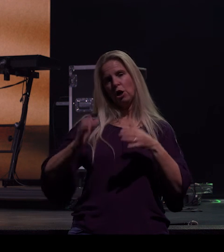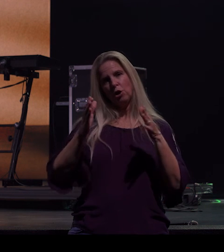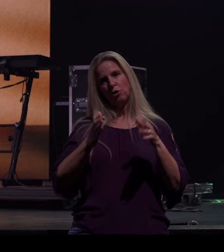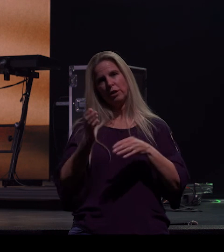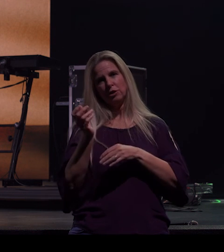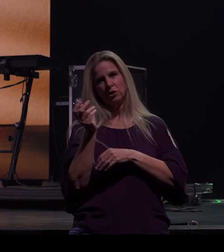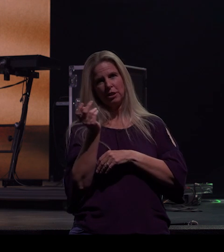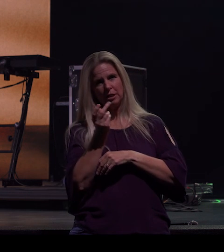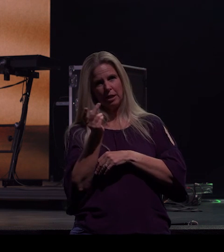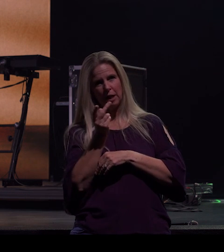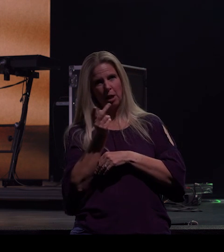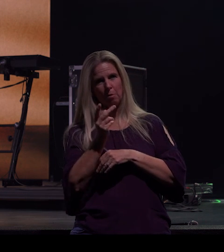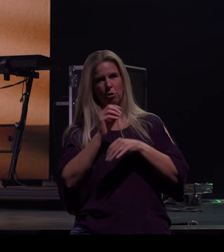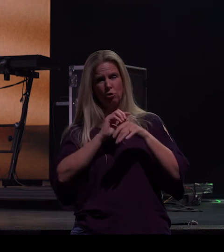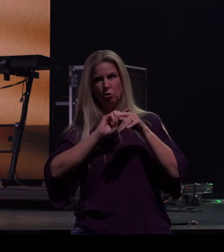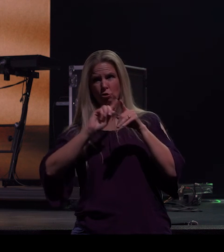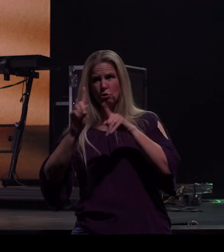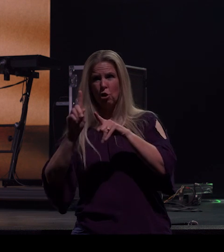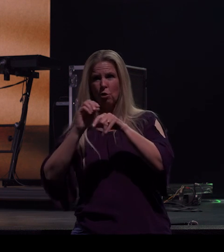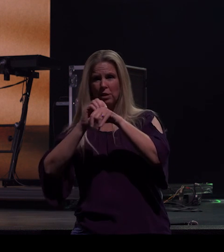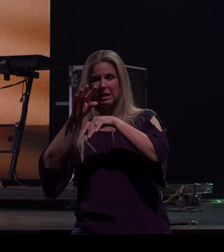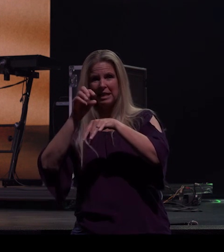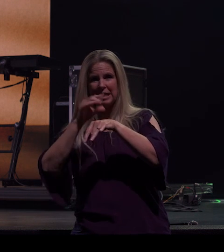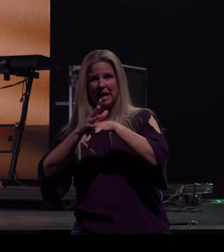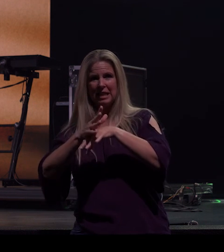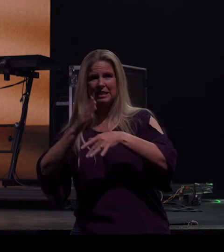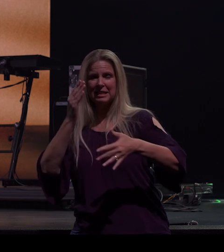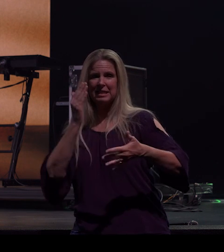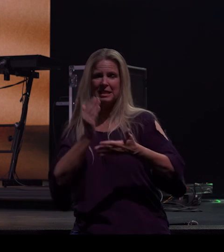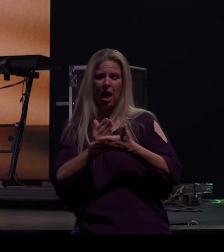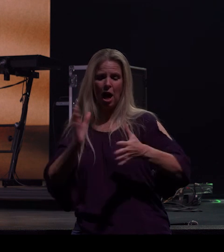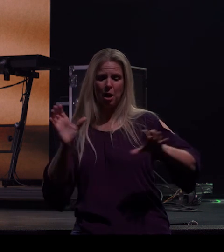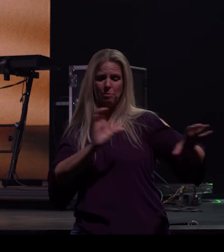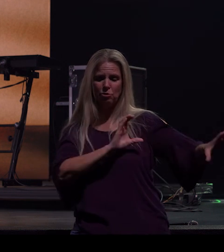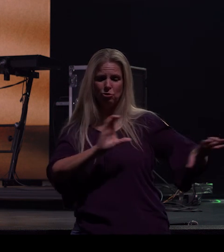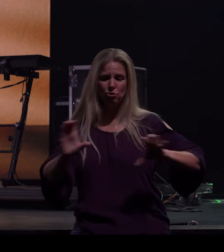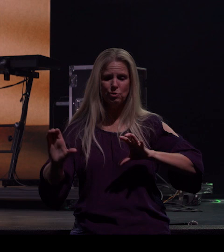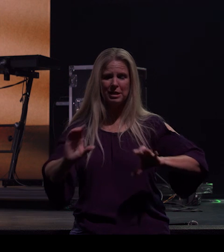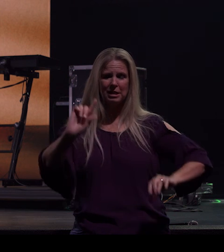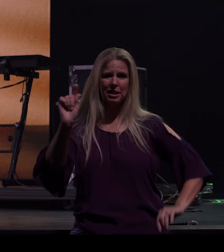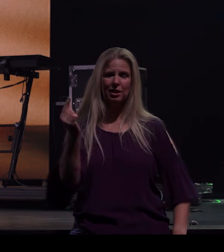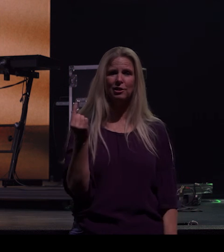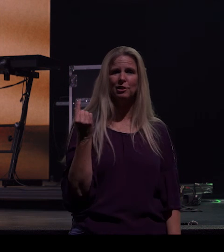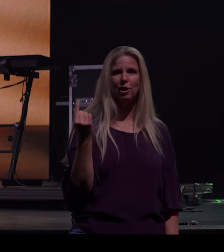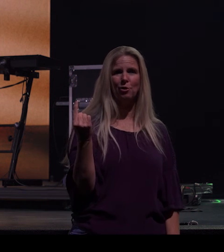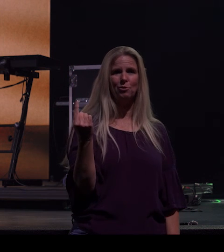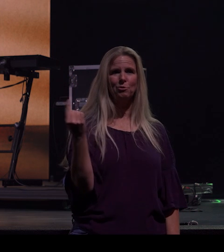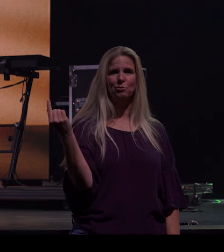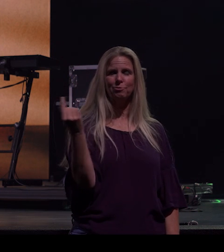to counseling. Stop doing it alone.